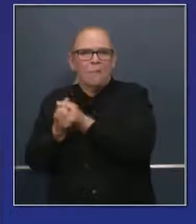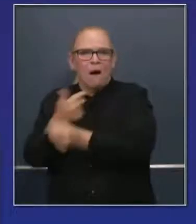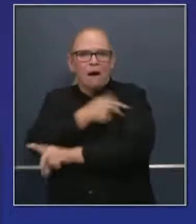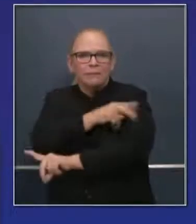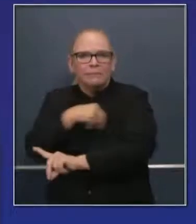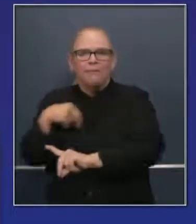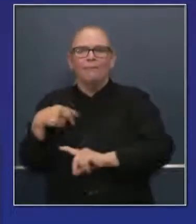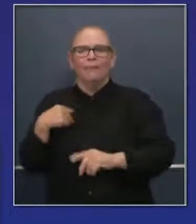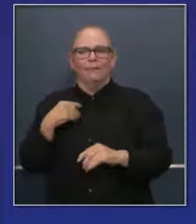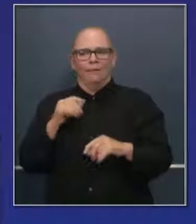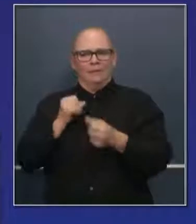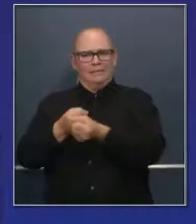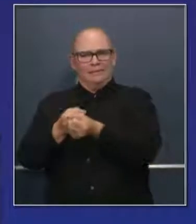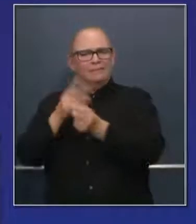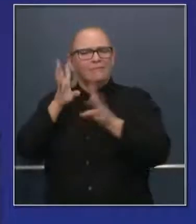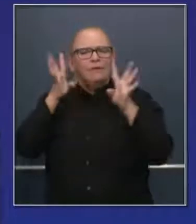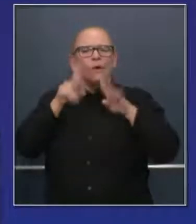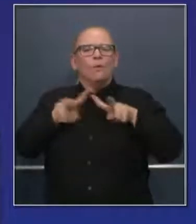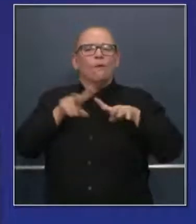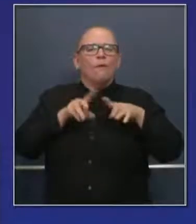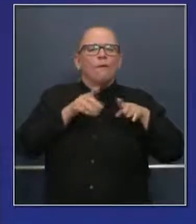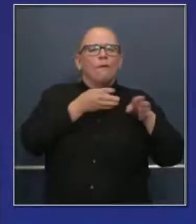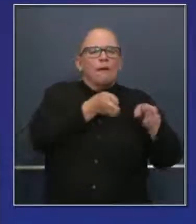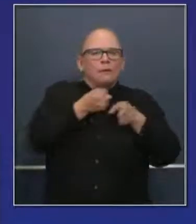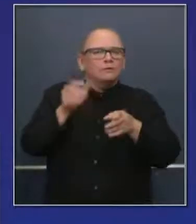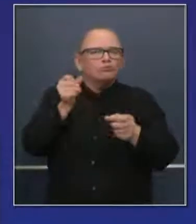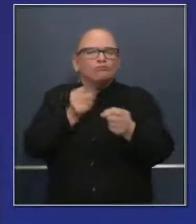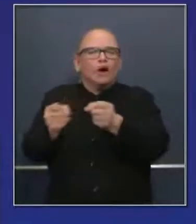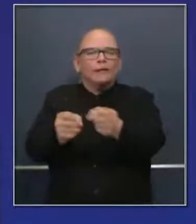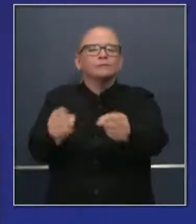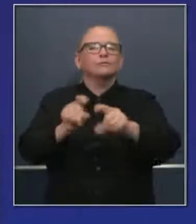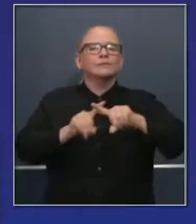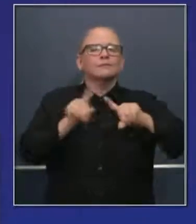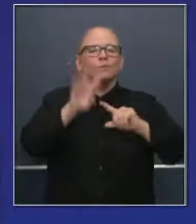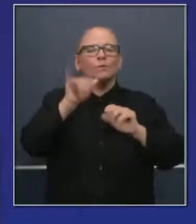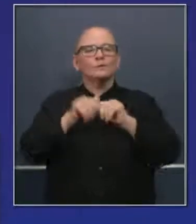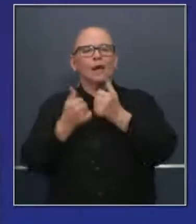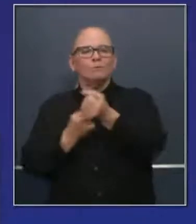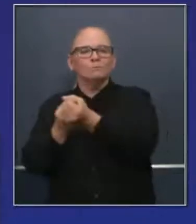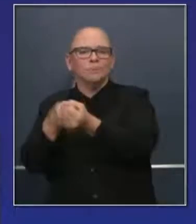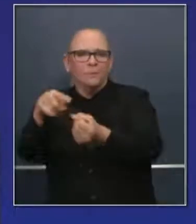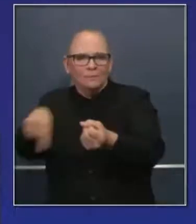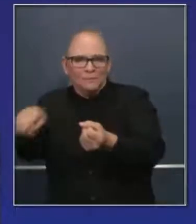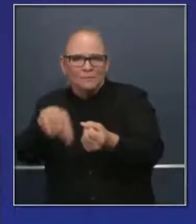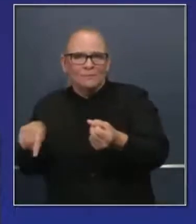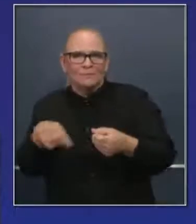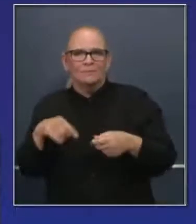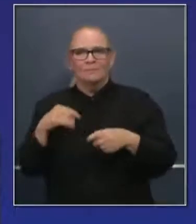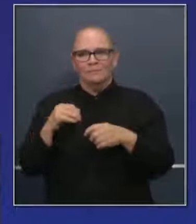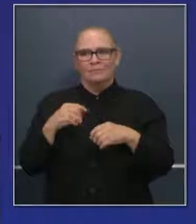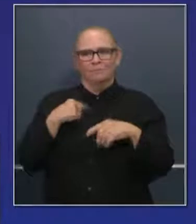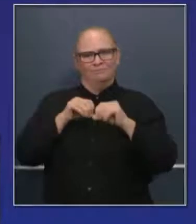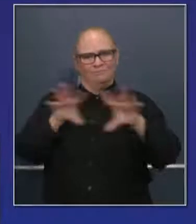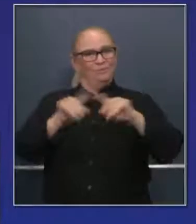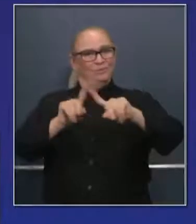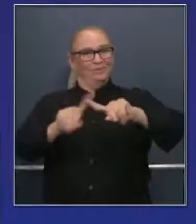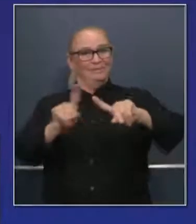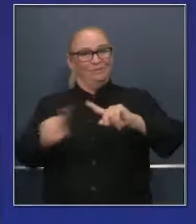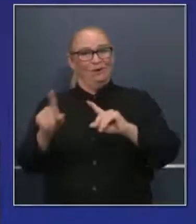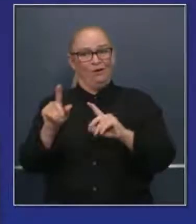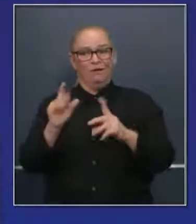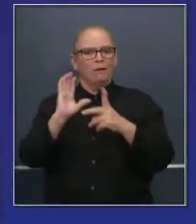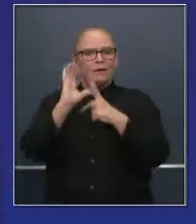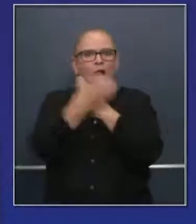new strategies and prevention from PSA campaigns, culturally competent messages that were delivered